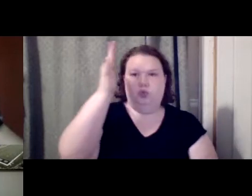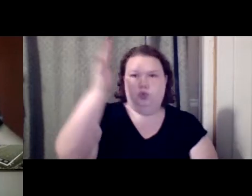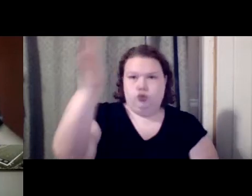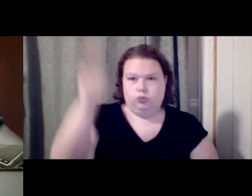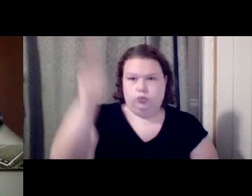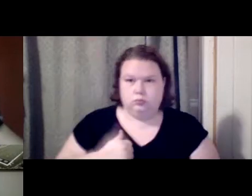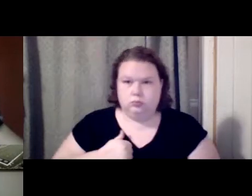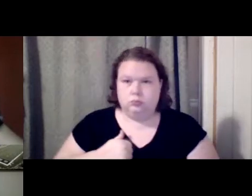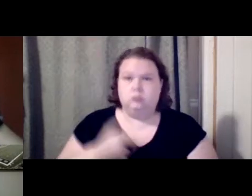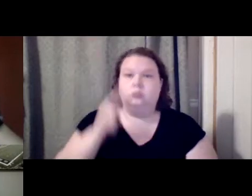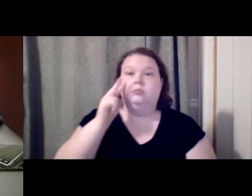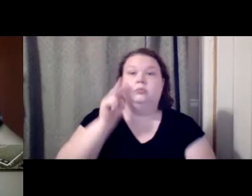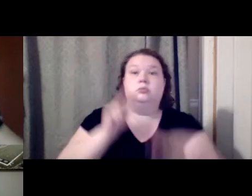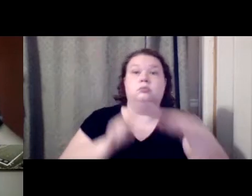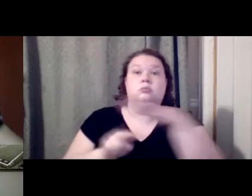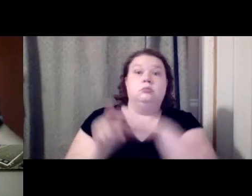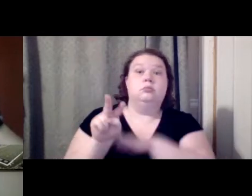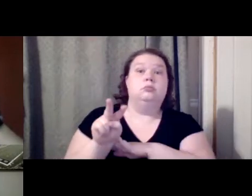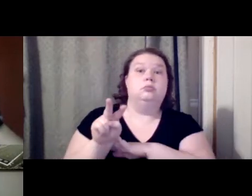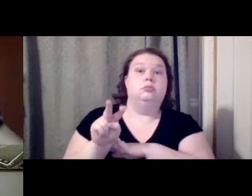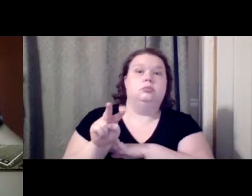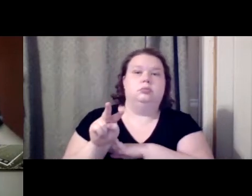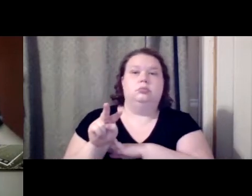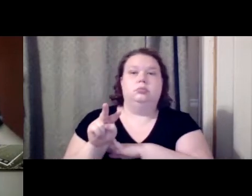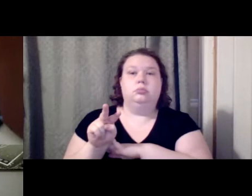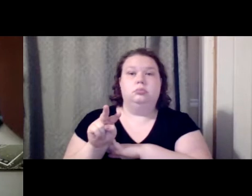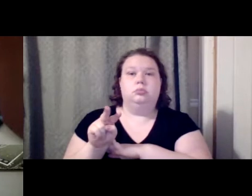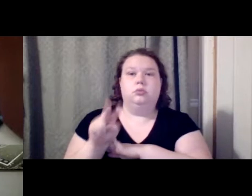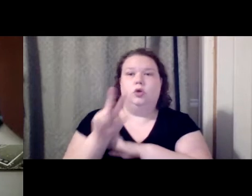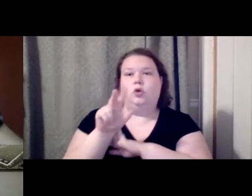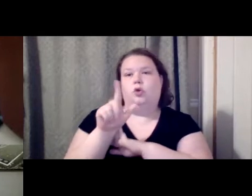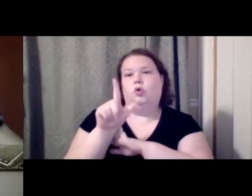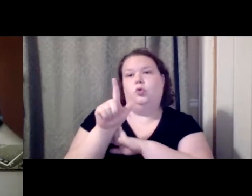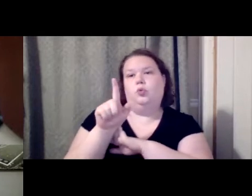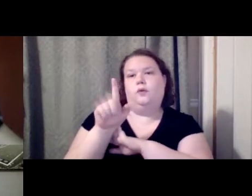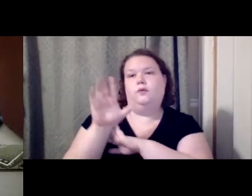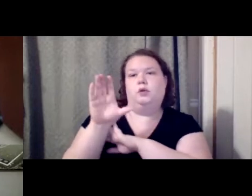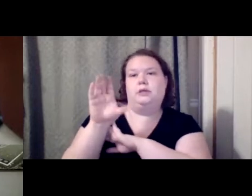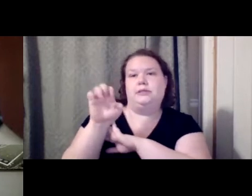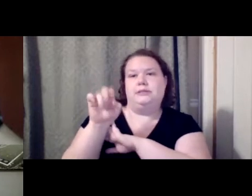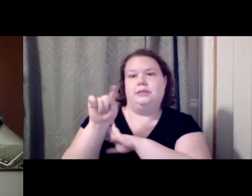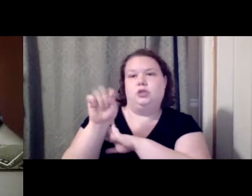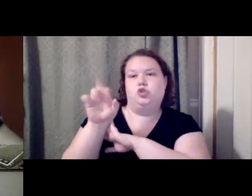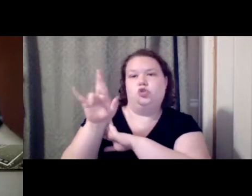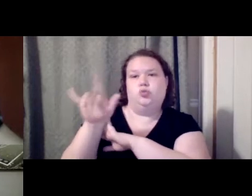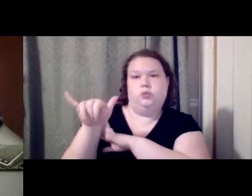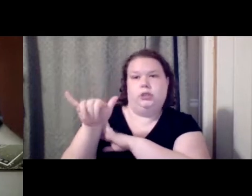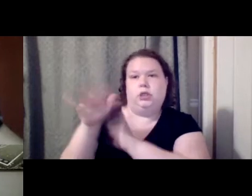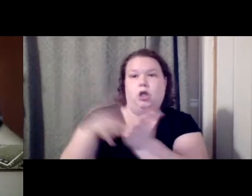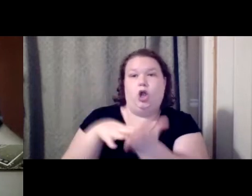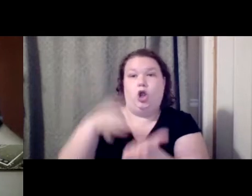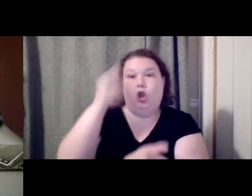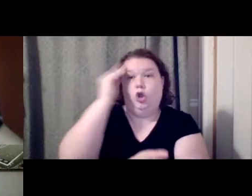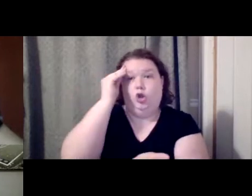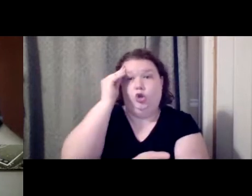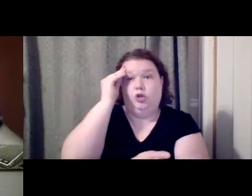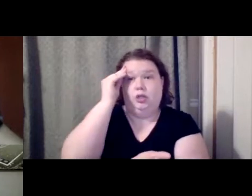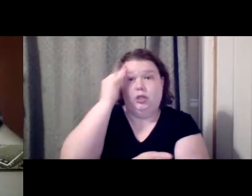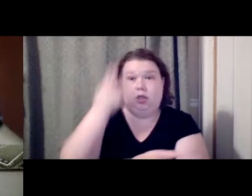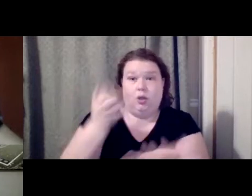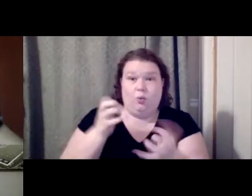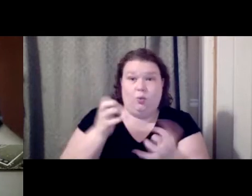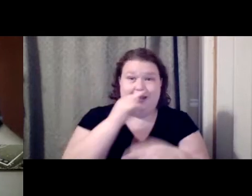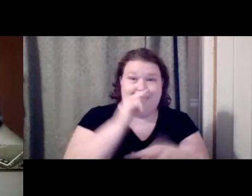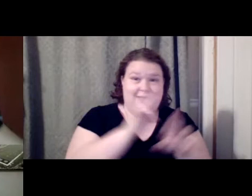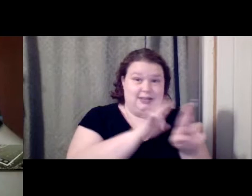21st century learning, it really is about preparing our kids for the greatest potential, achievement